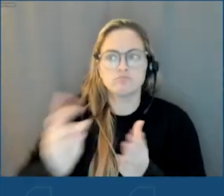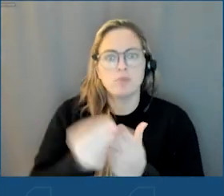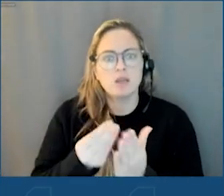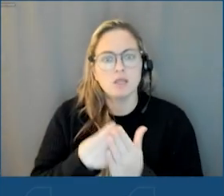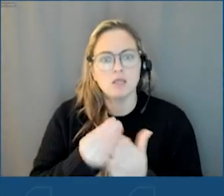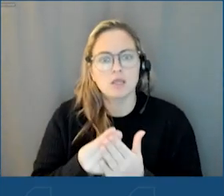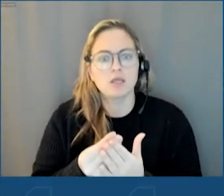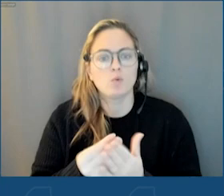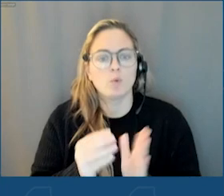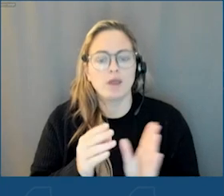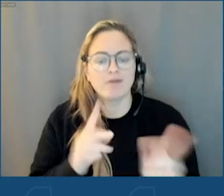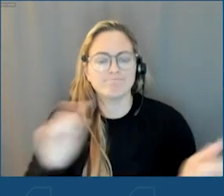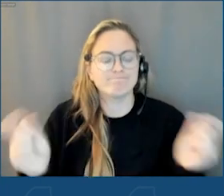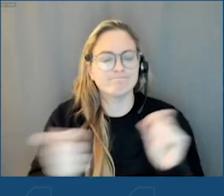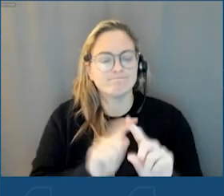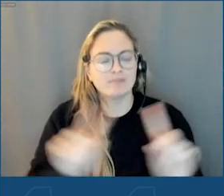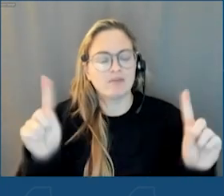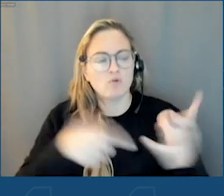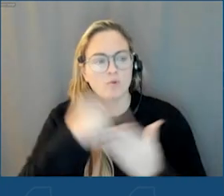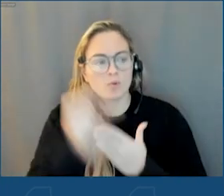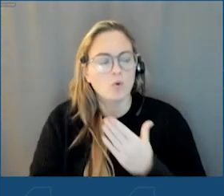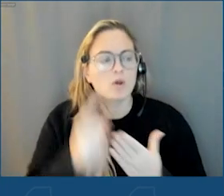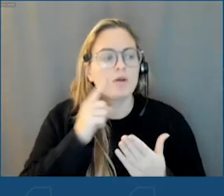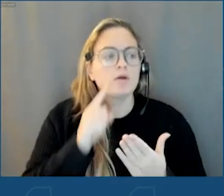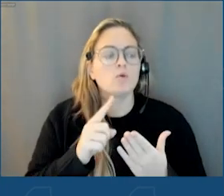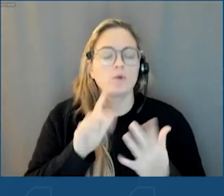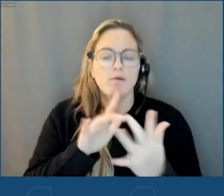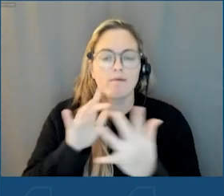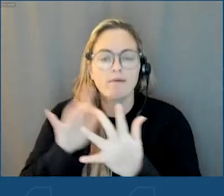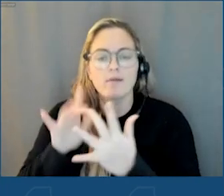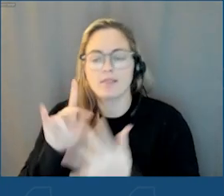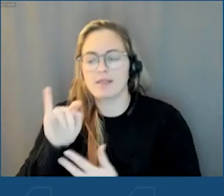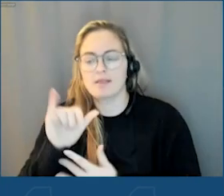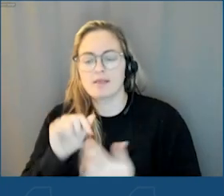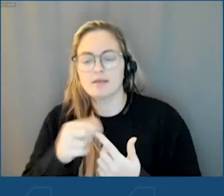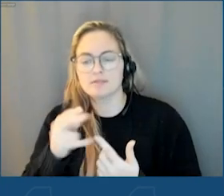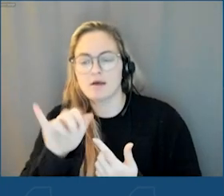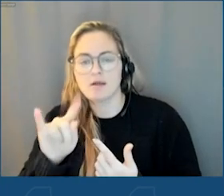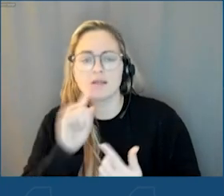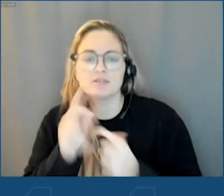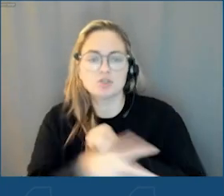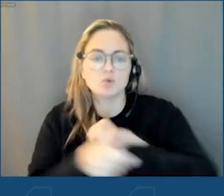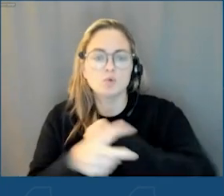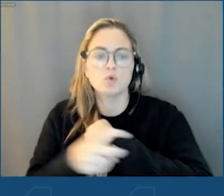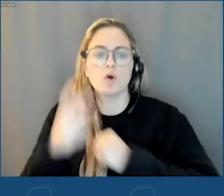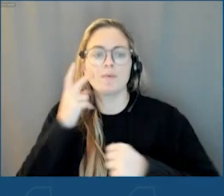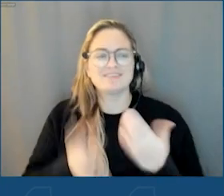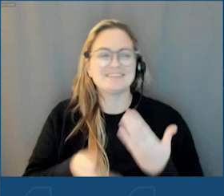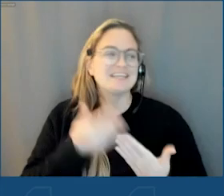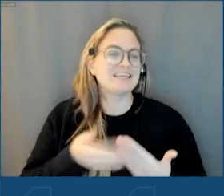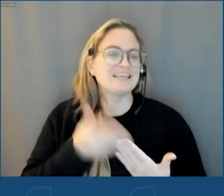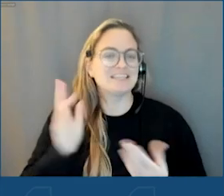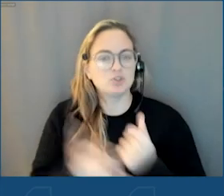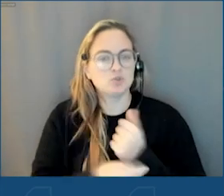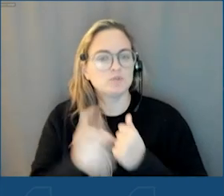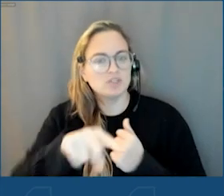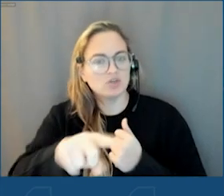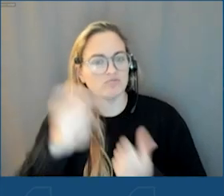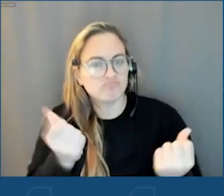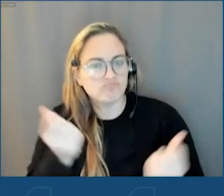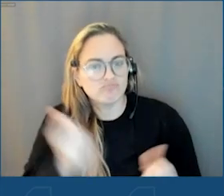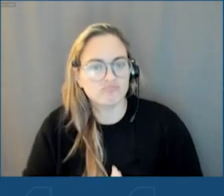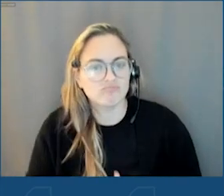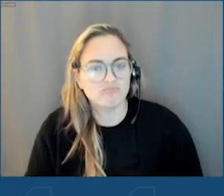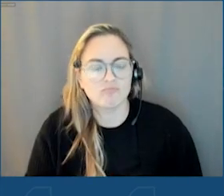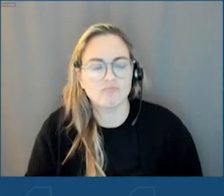diversion programs. We contacted all the owners of the Kias and Hyundais that were being stolen because it was so easy to. And when we went